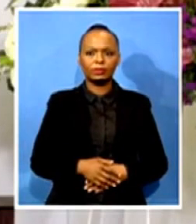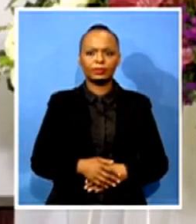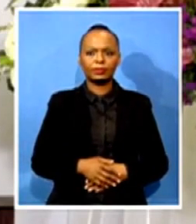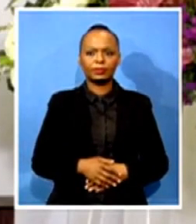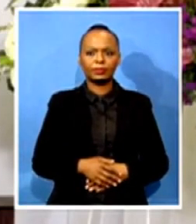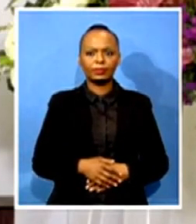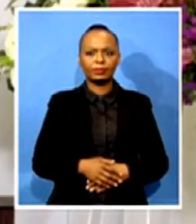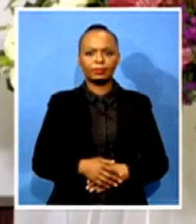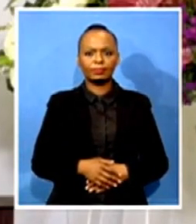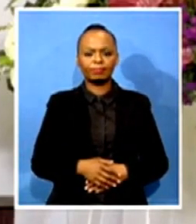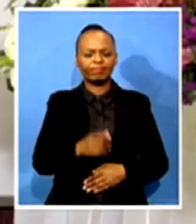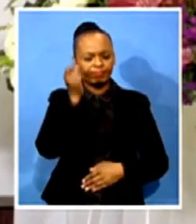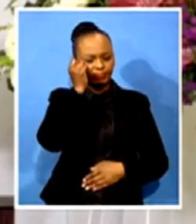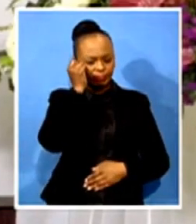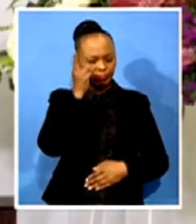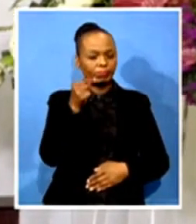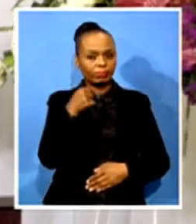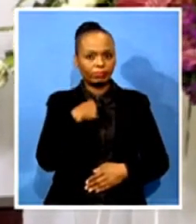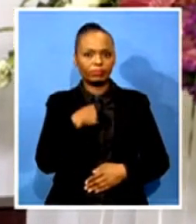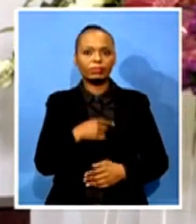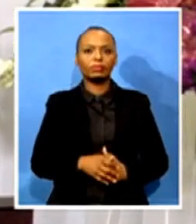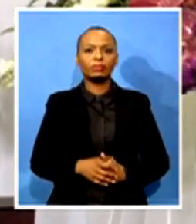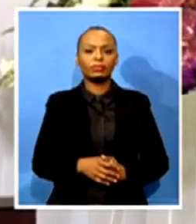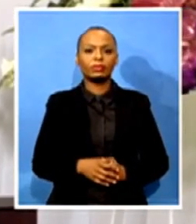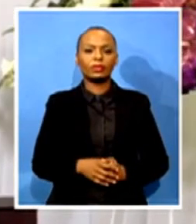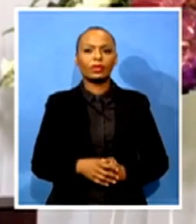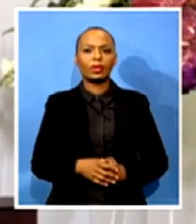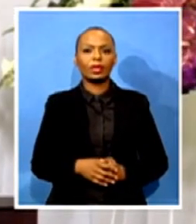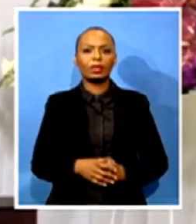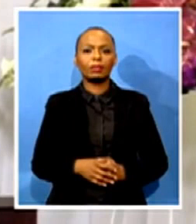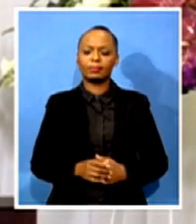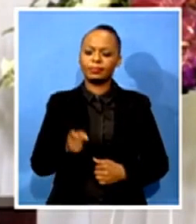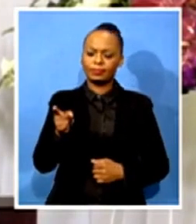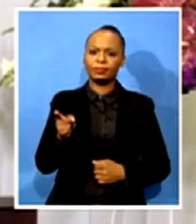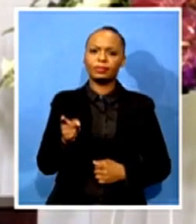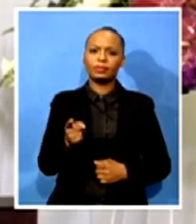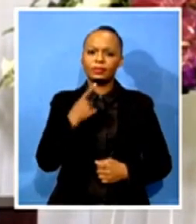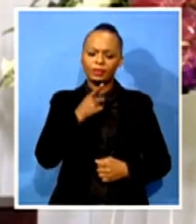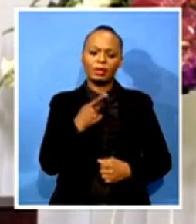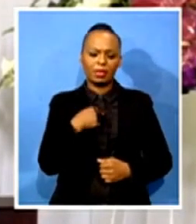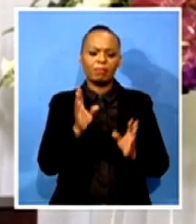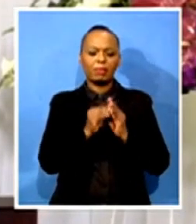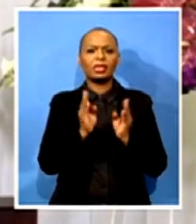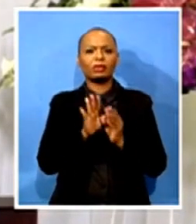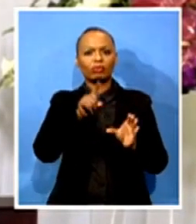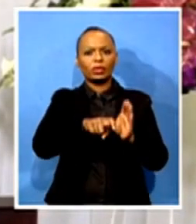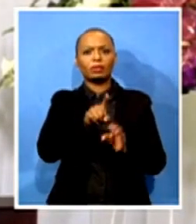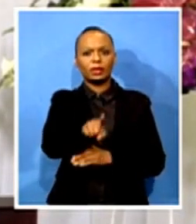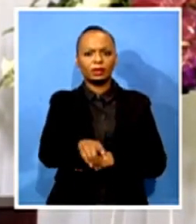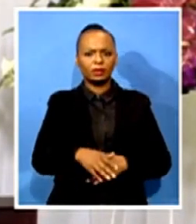And then he calls me to a meeting. In that initial meeting, bekukhona yena